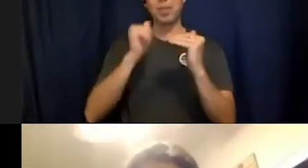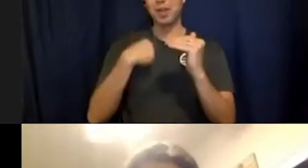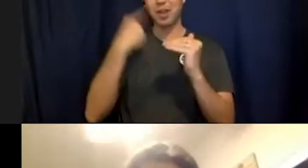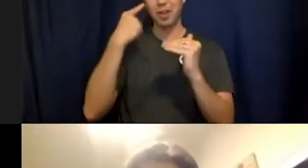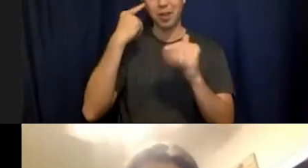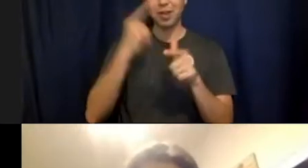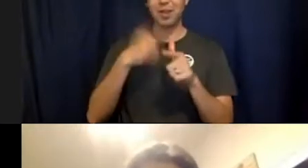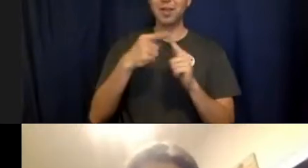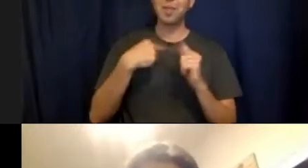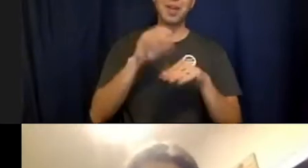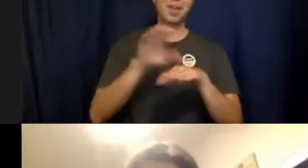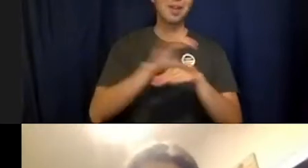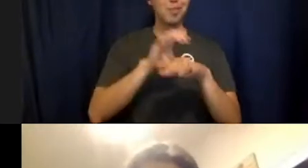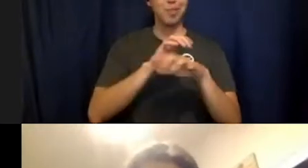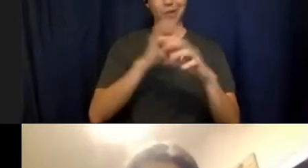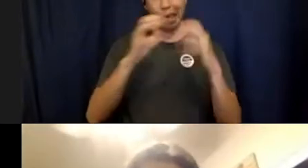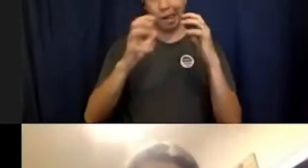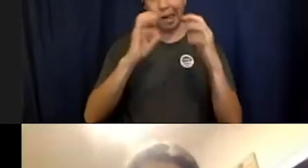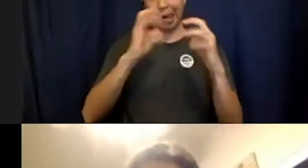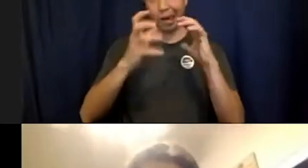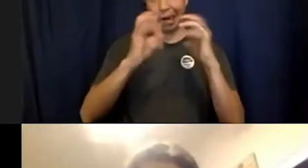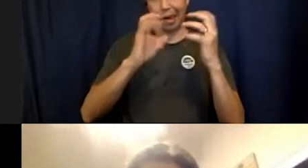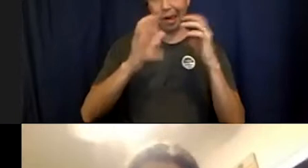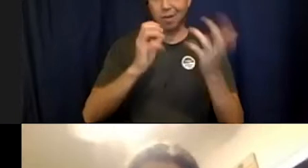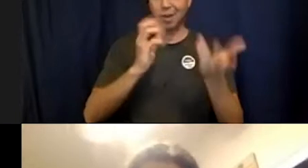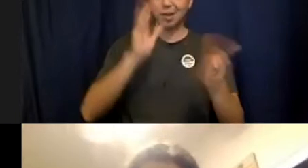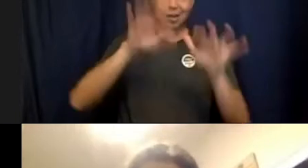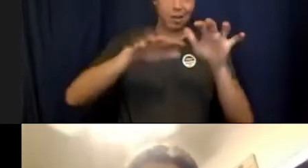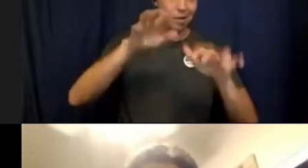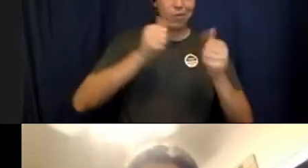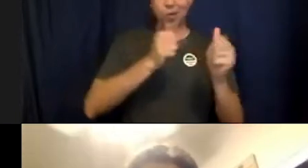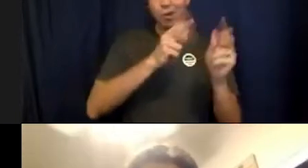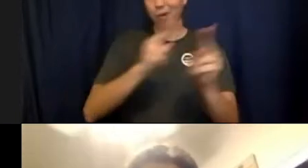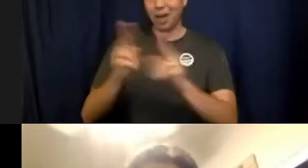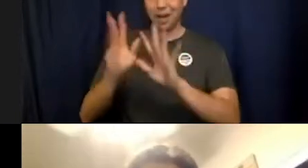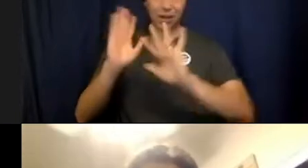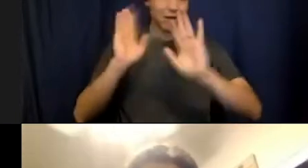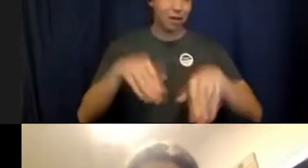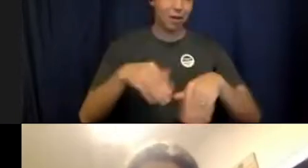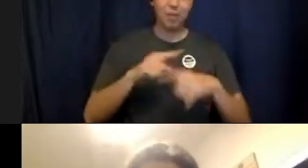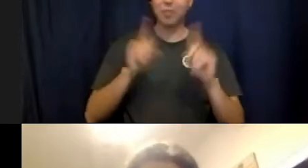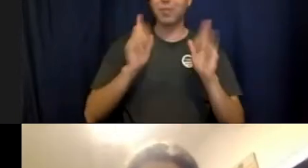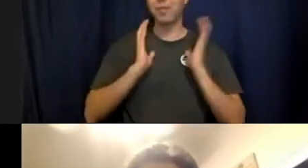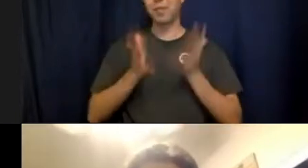The main hunt this year, but this is what my wife made. I can get it in there.